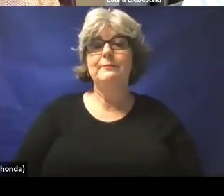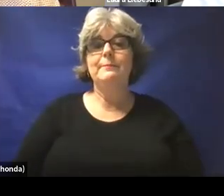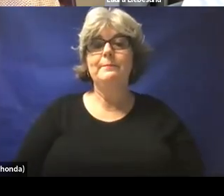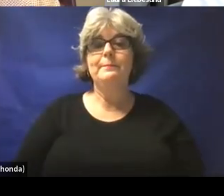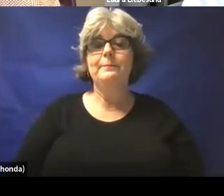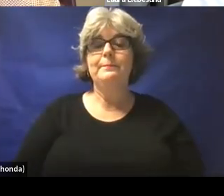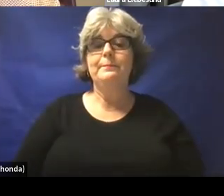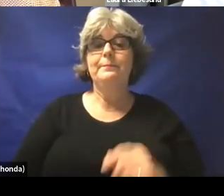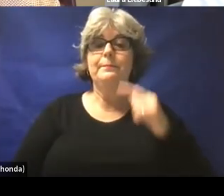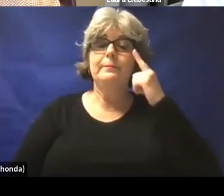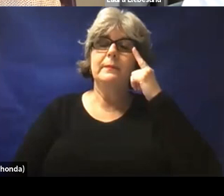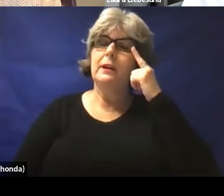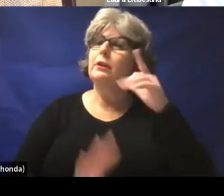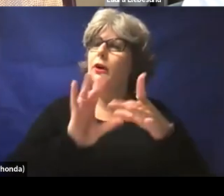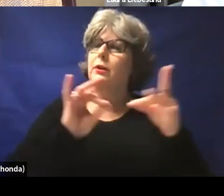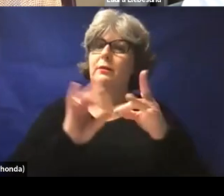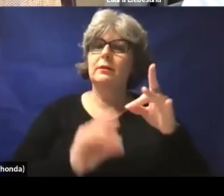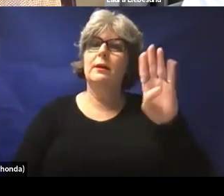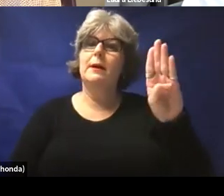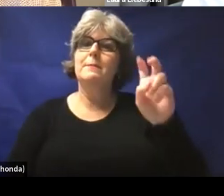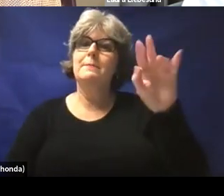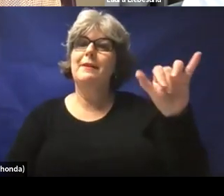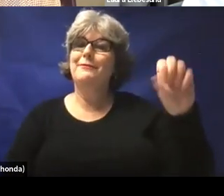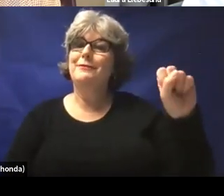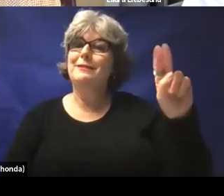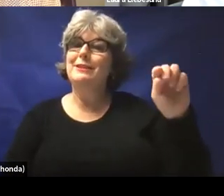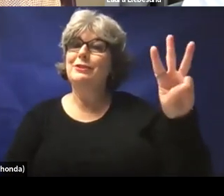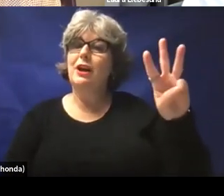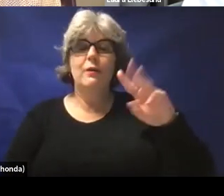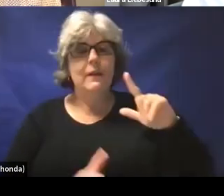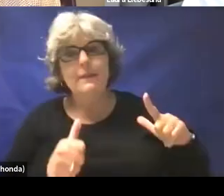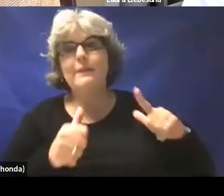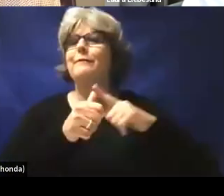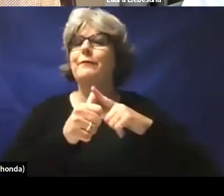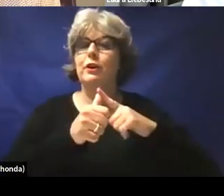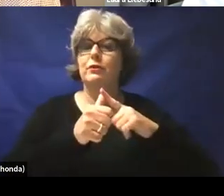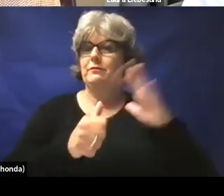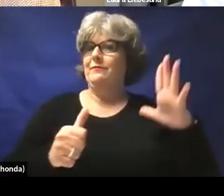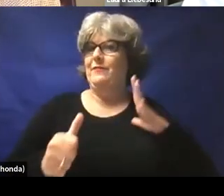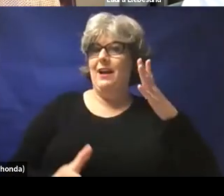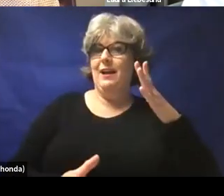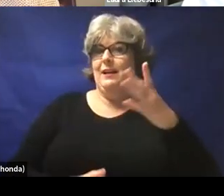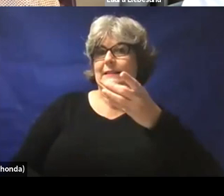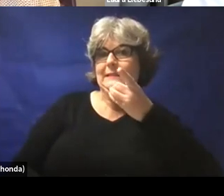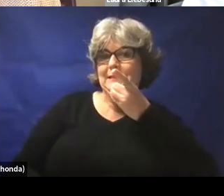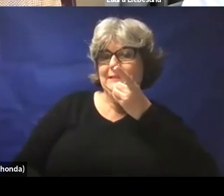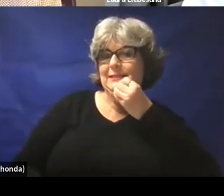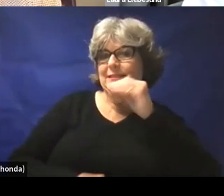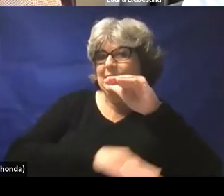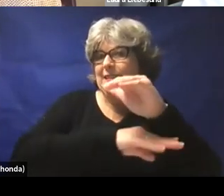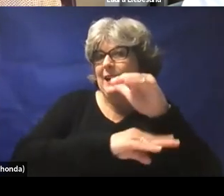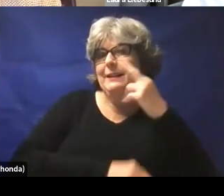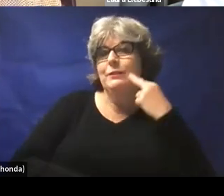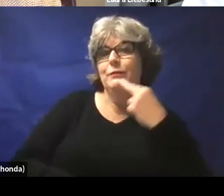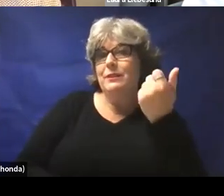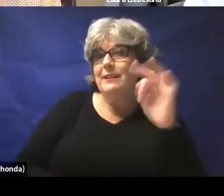historical figures. A man like Beverly Snow, he had the first fine dining restaurant in Washington in the